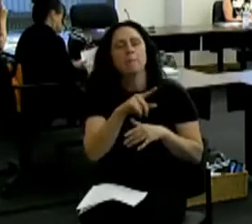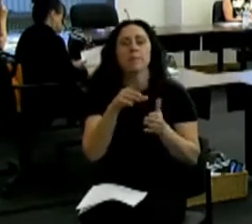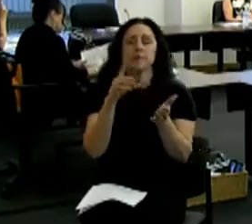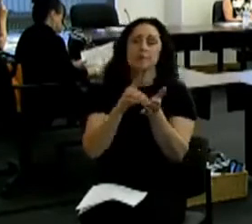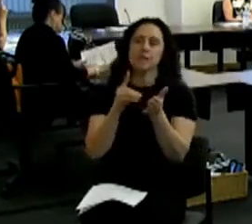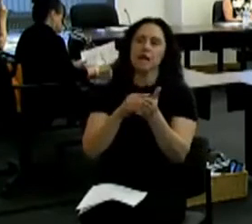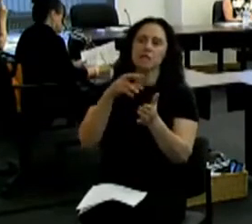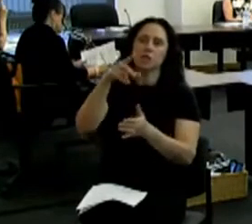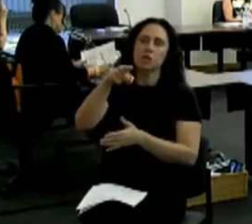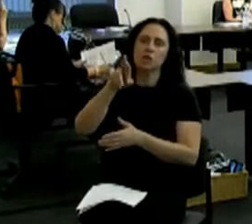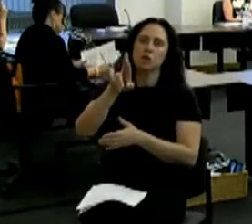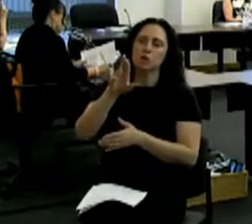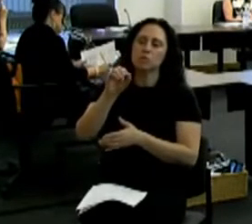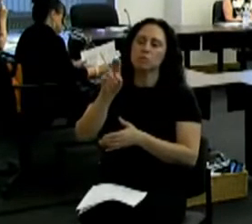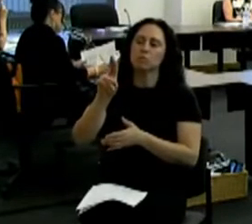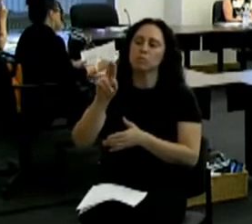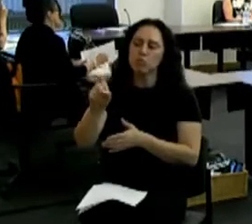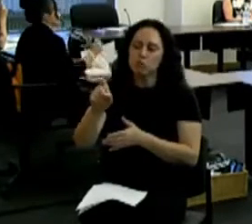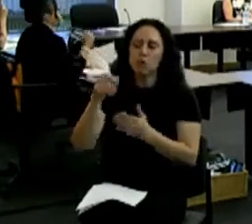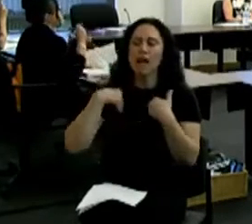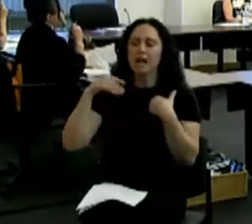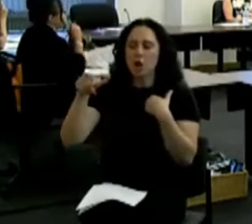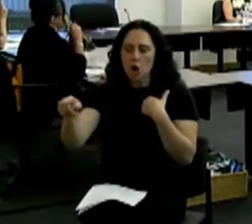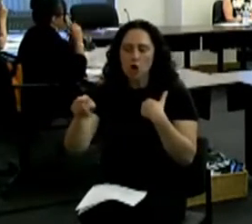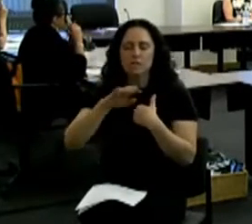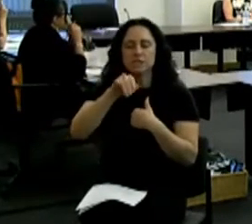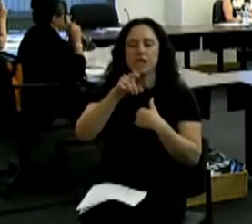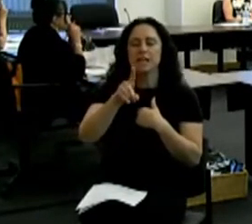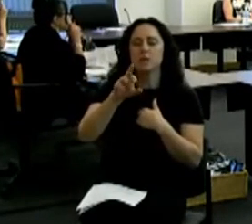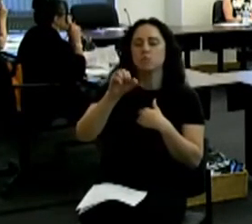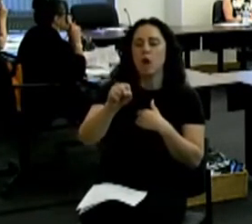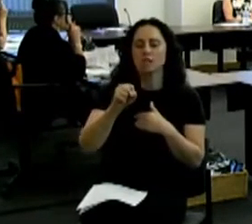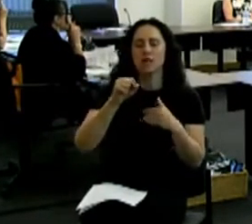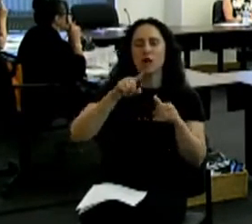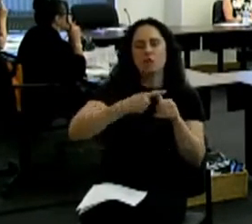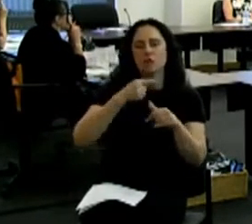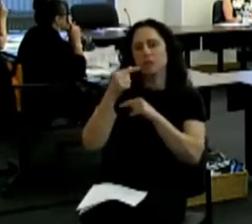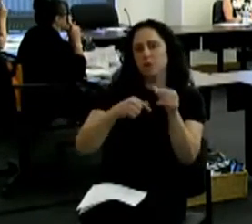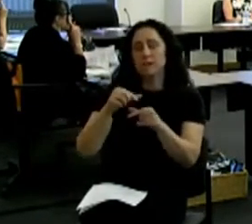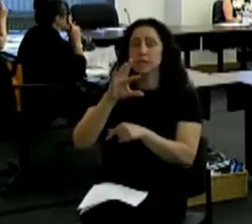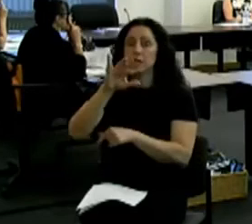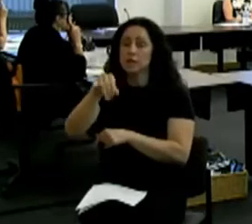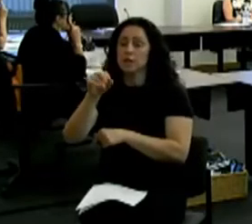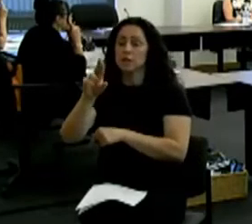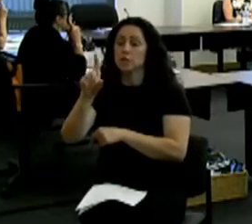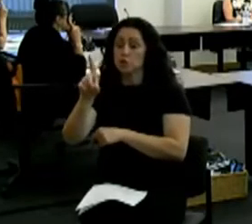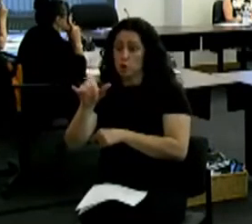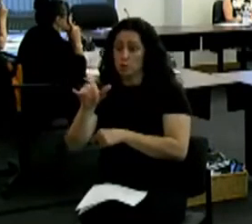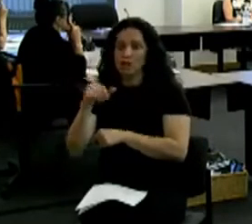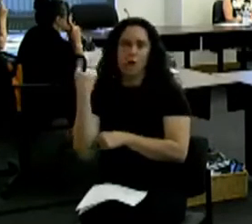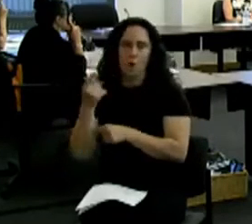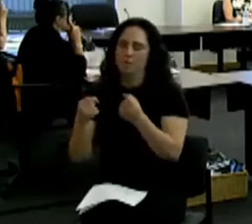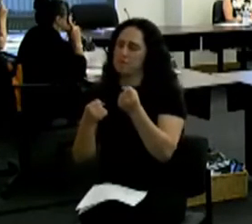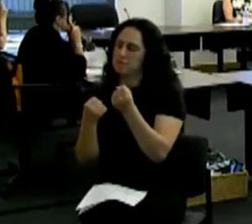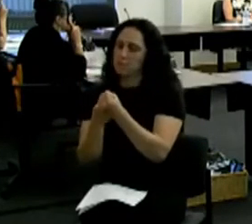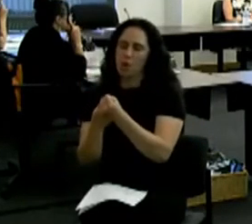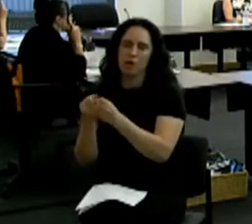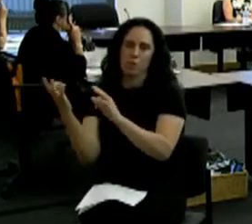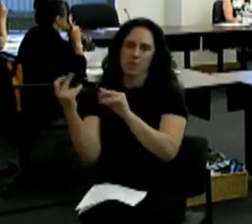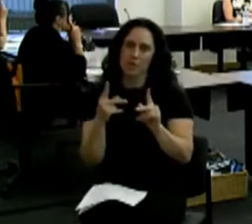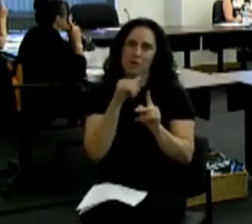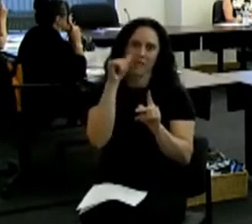Prue had hers, JD Ross had first generation. Judy has always been a big proponent of returning adult students. So whenever we have